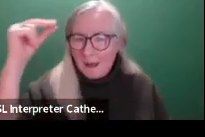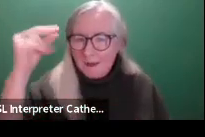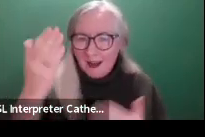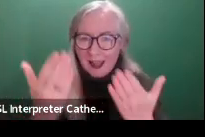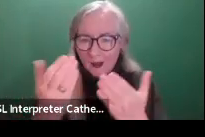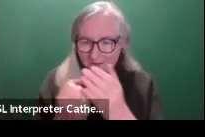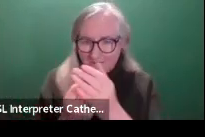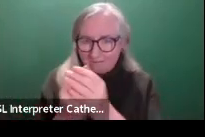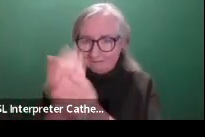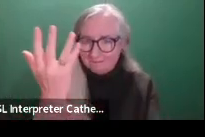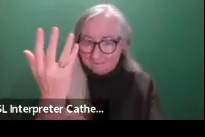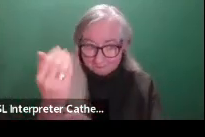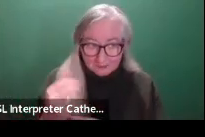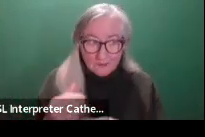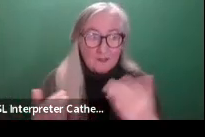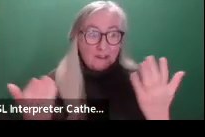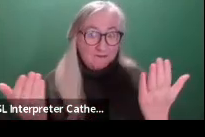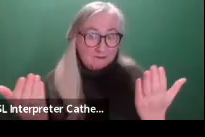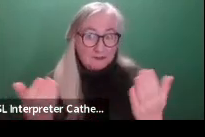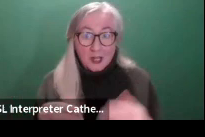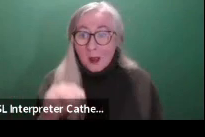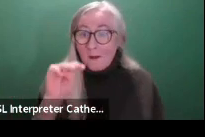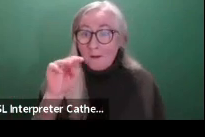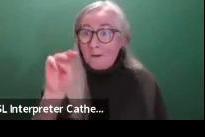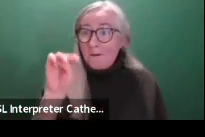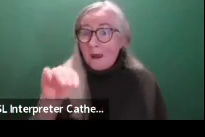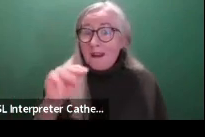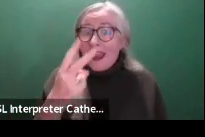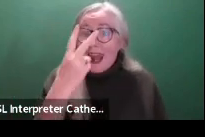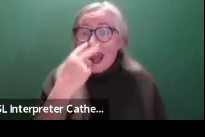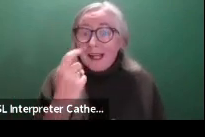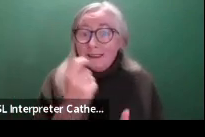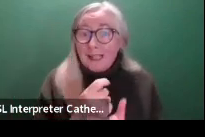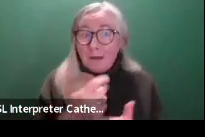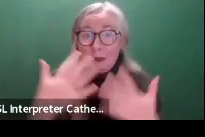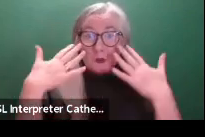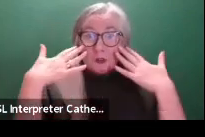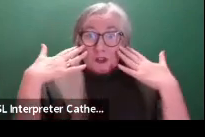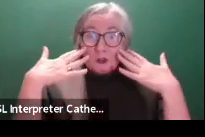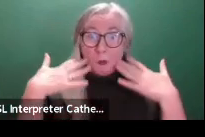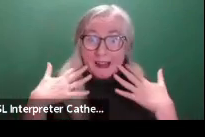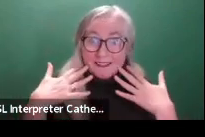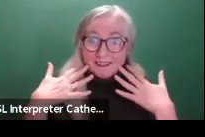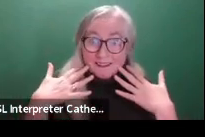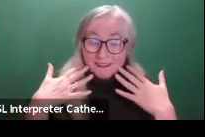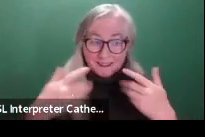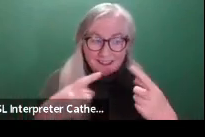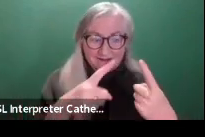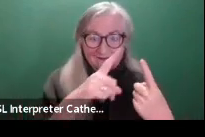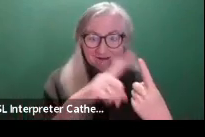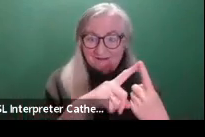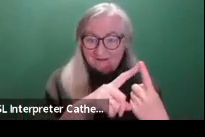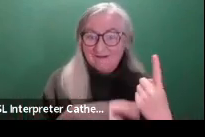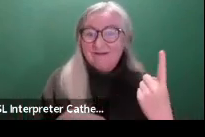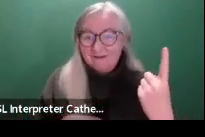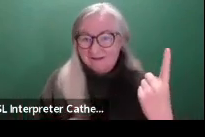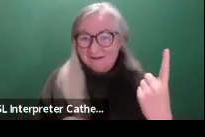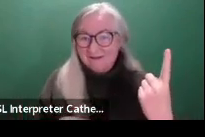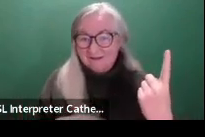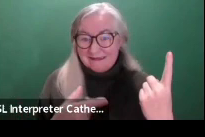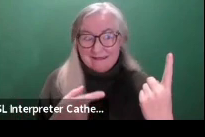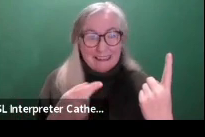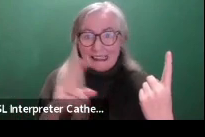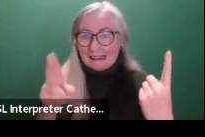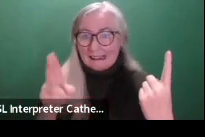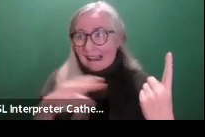me, a person might have night sweats. And that can be horrific in and of itself. They can't get a